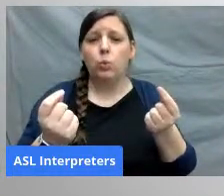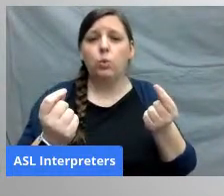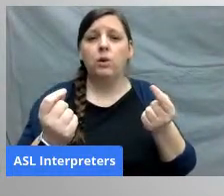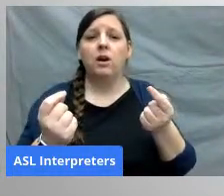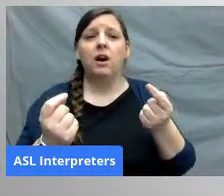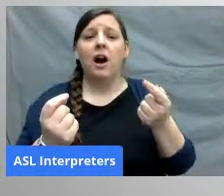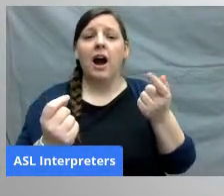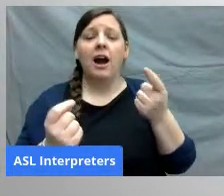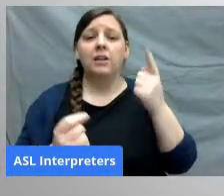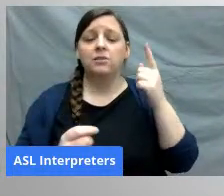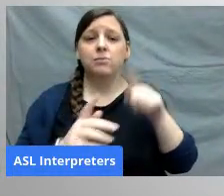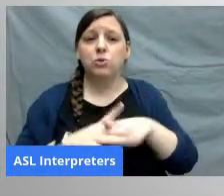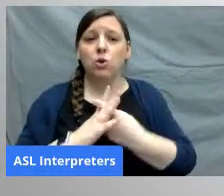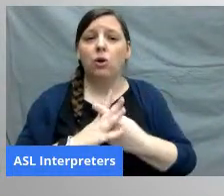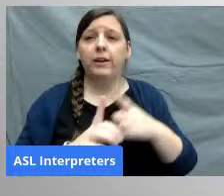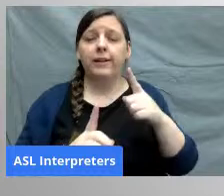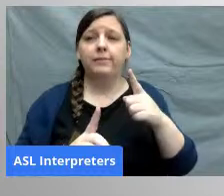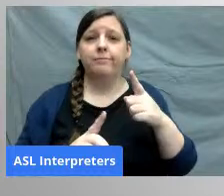people about